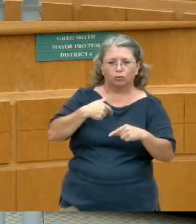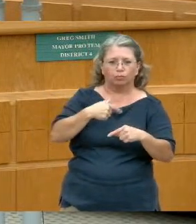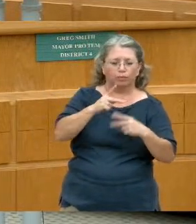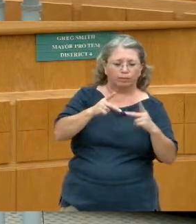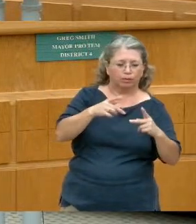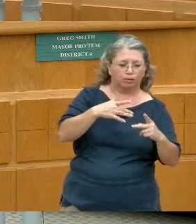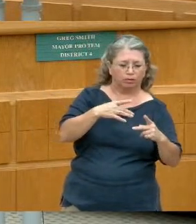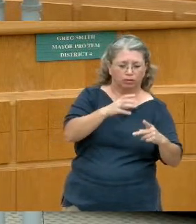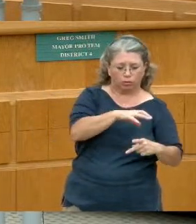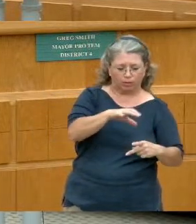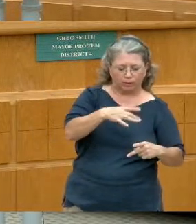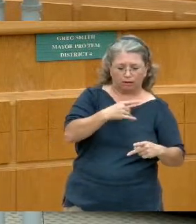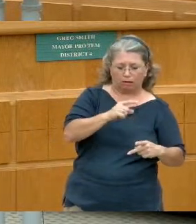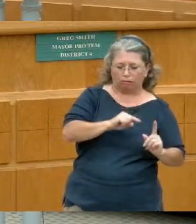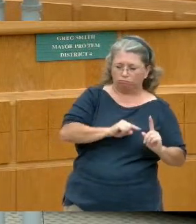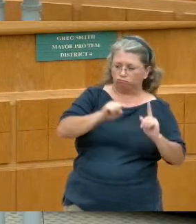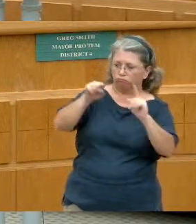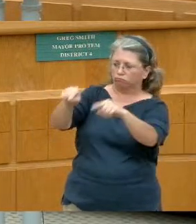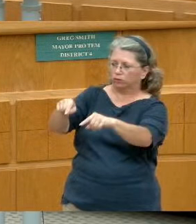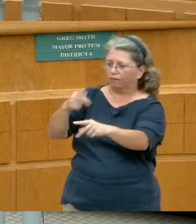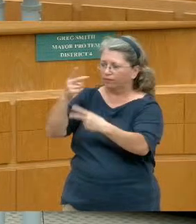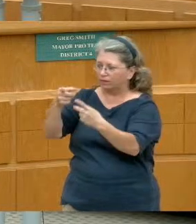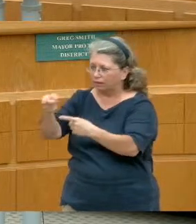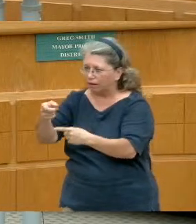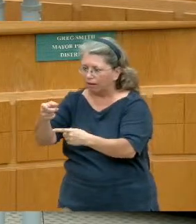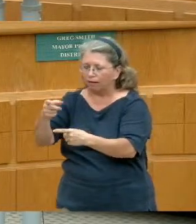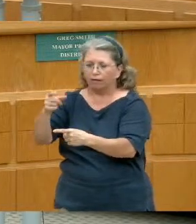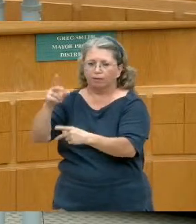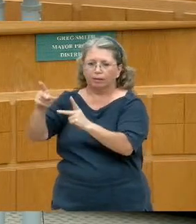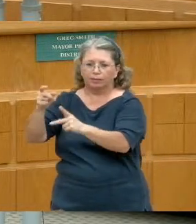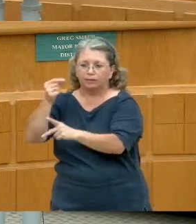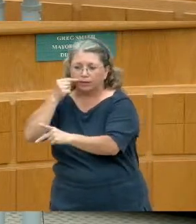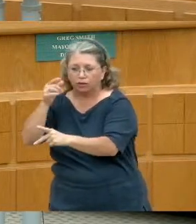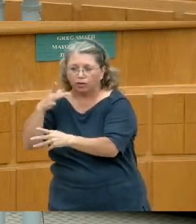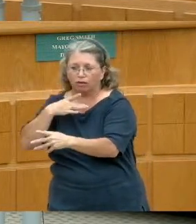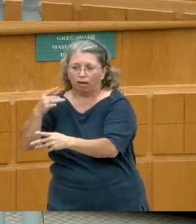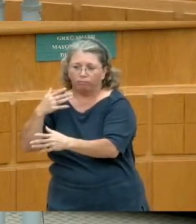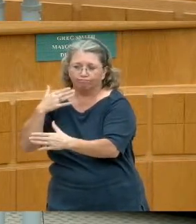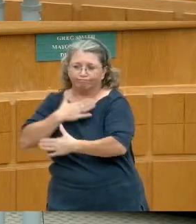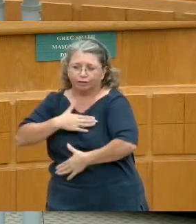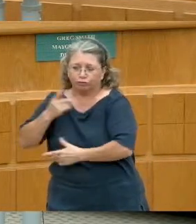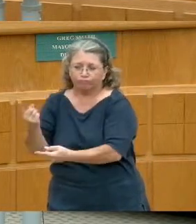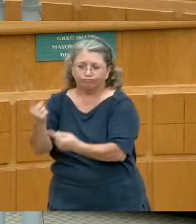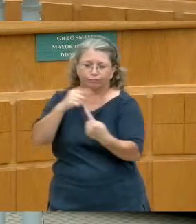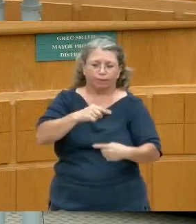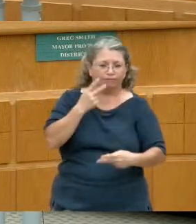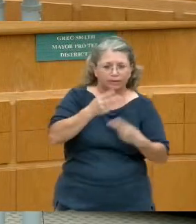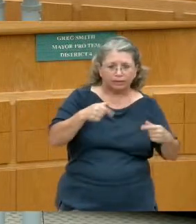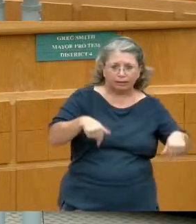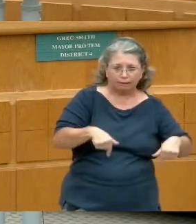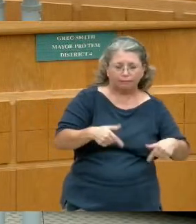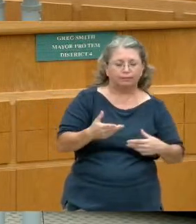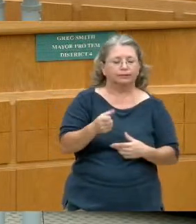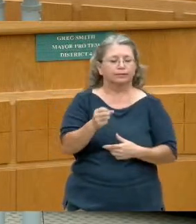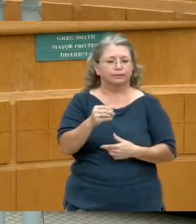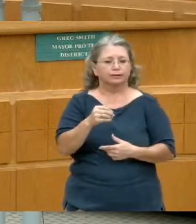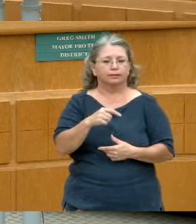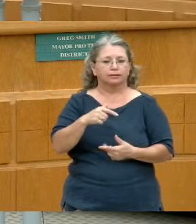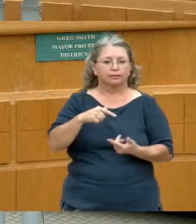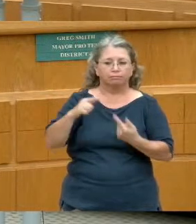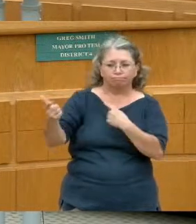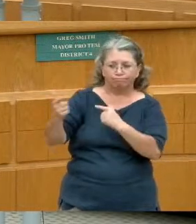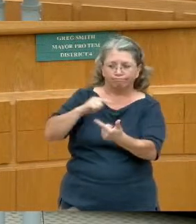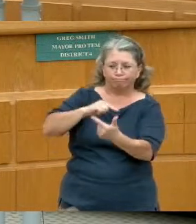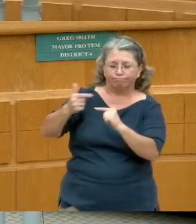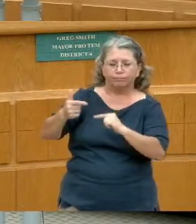and they like to come to our beaches. So this is the number of cases per capita. So we have a total number per